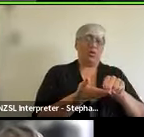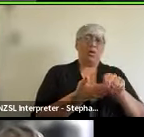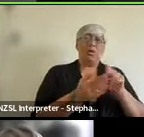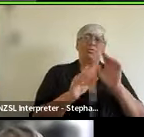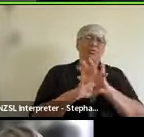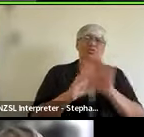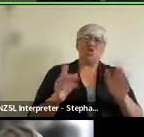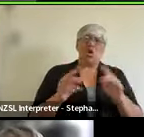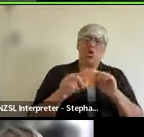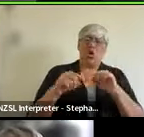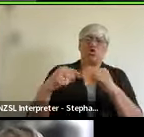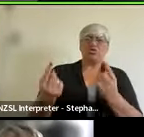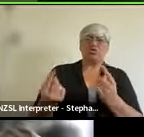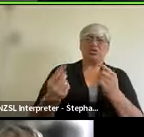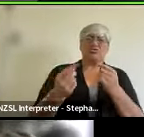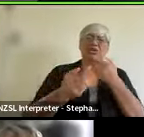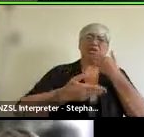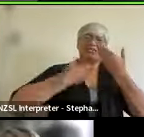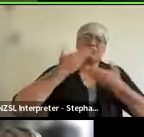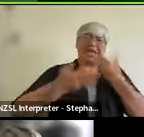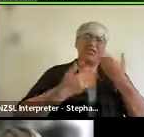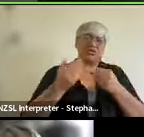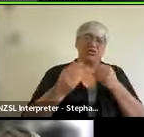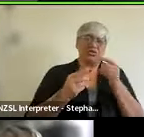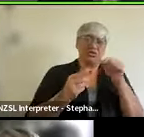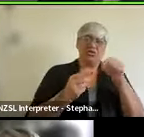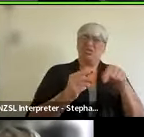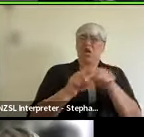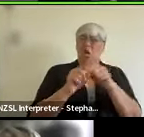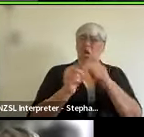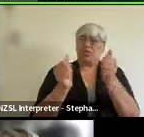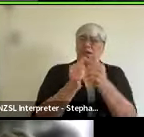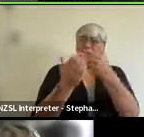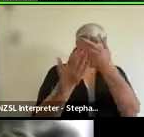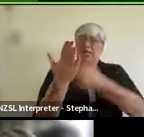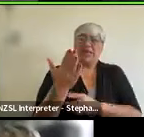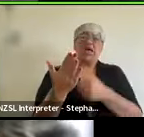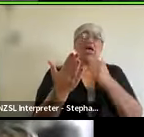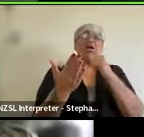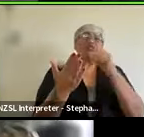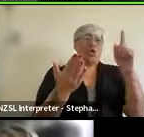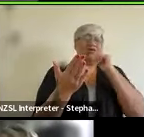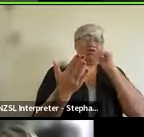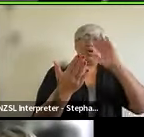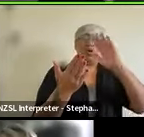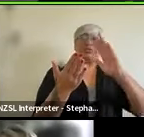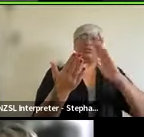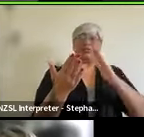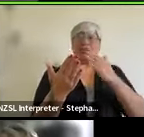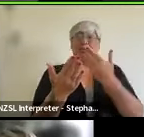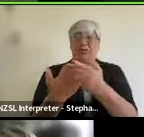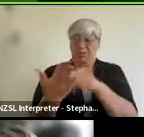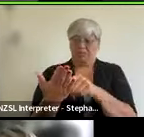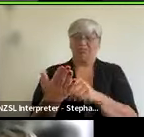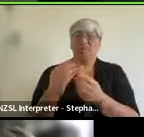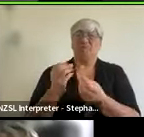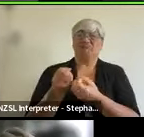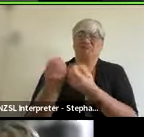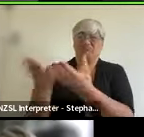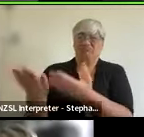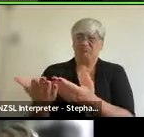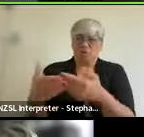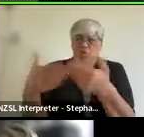alternative definitions or alt tags on these documents, and you submit them in to wherever they're being submitted